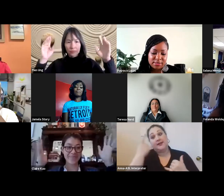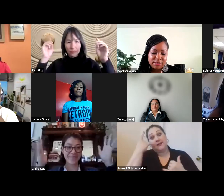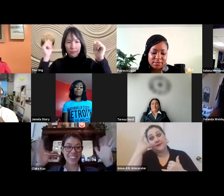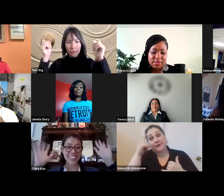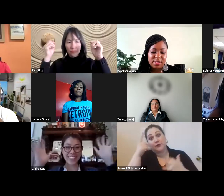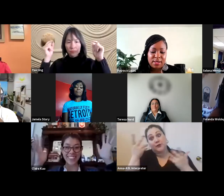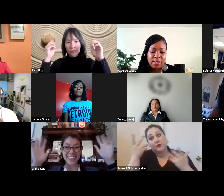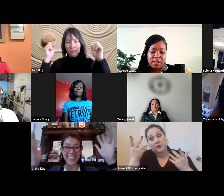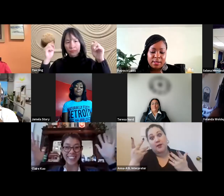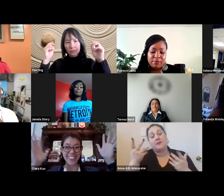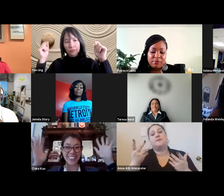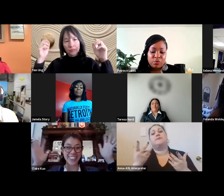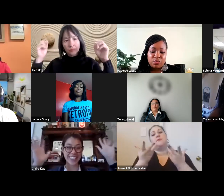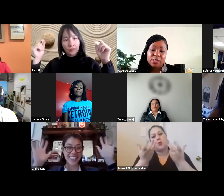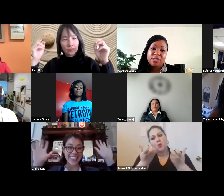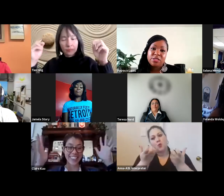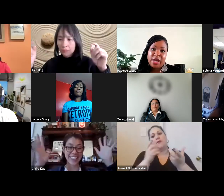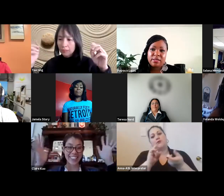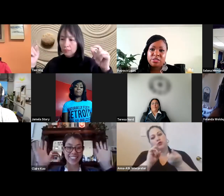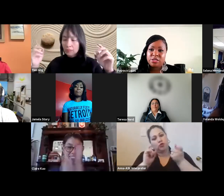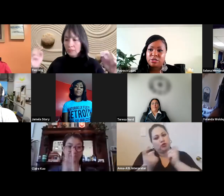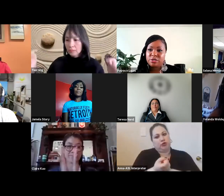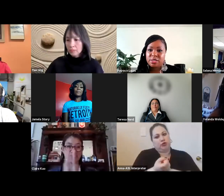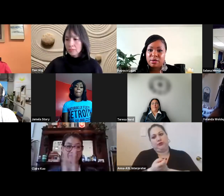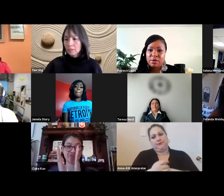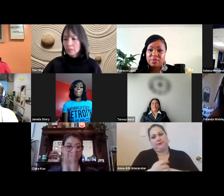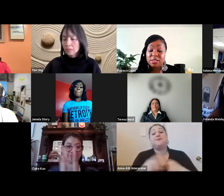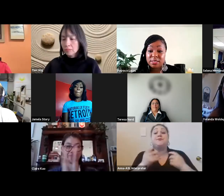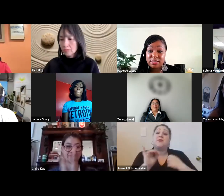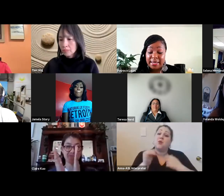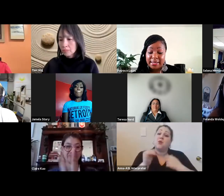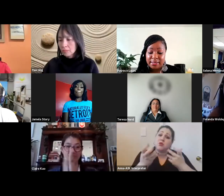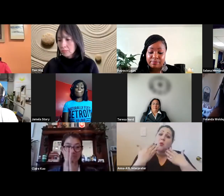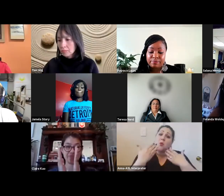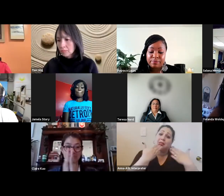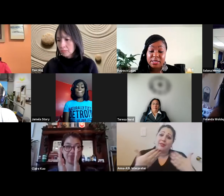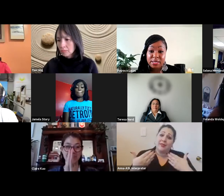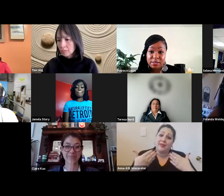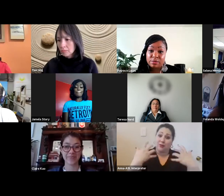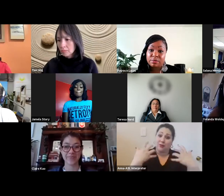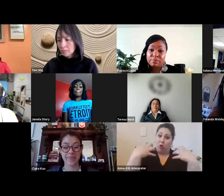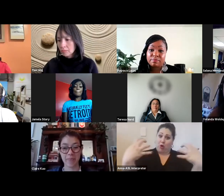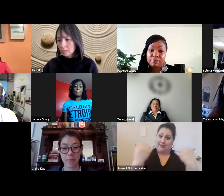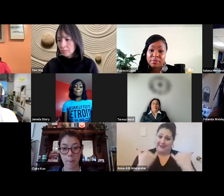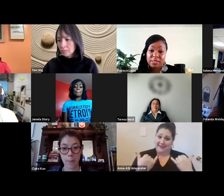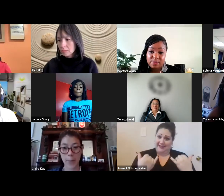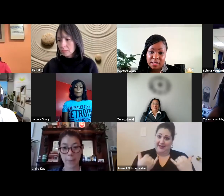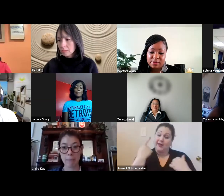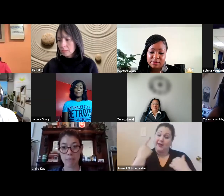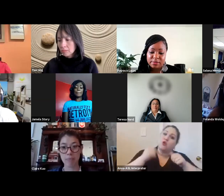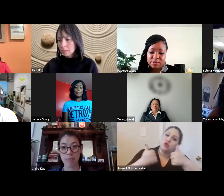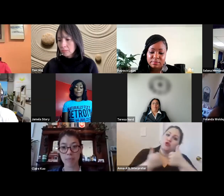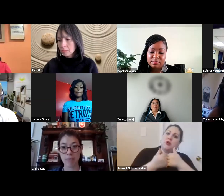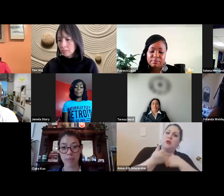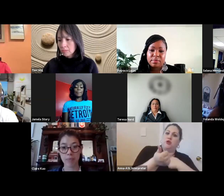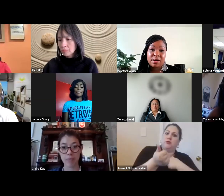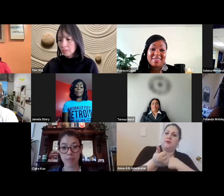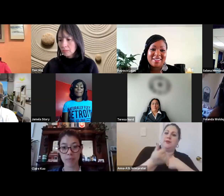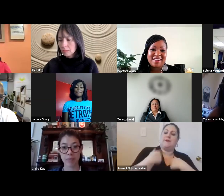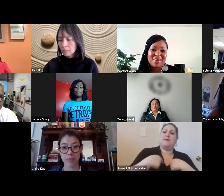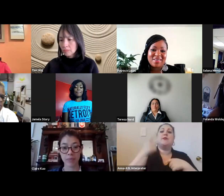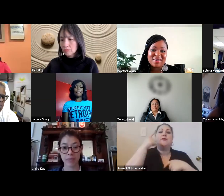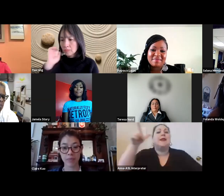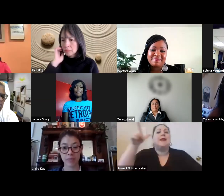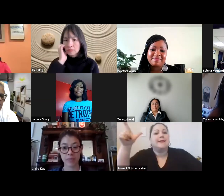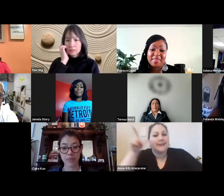our audience for really challenging yourselves today to hear these mothers